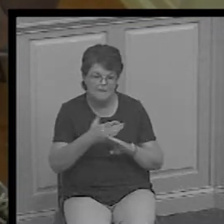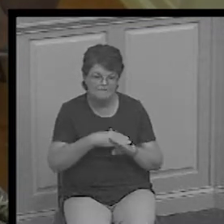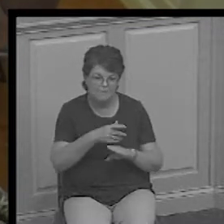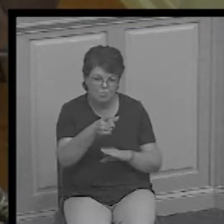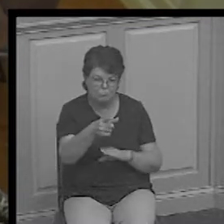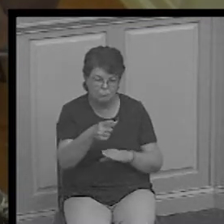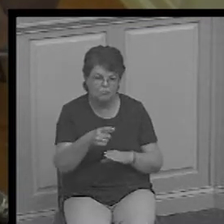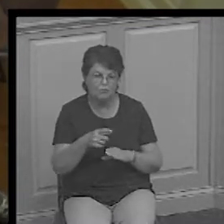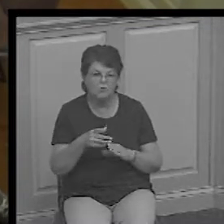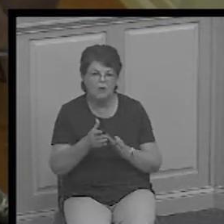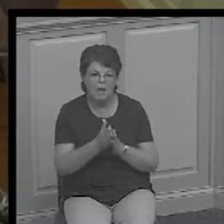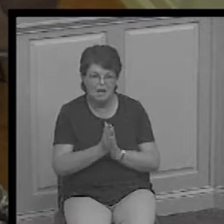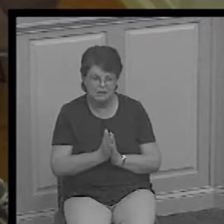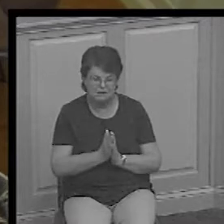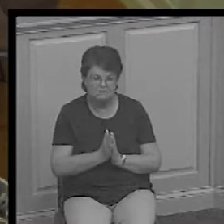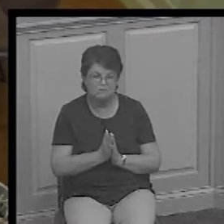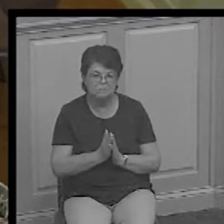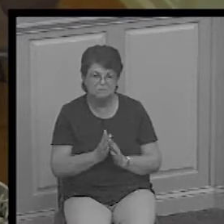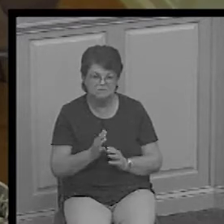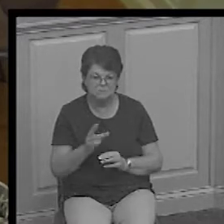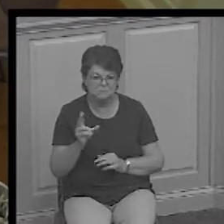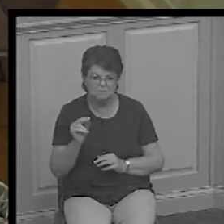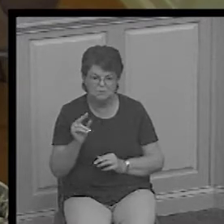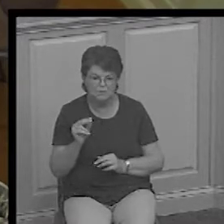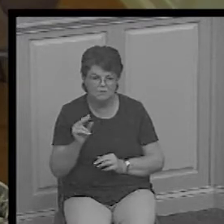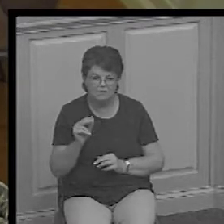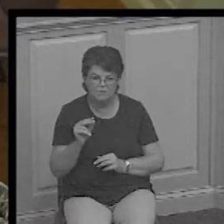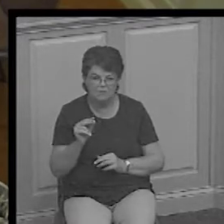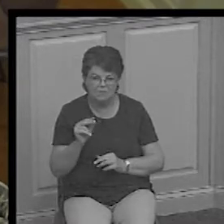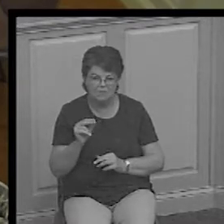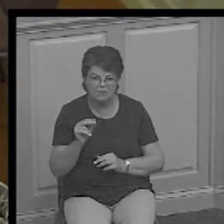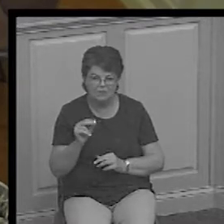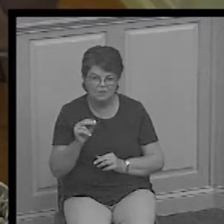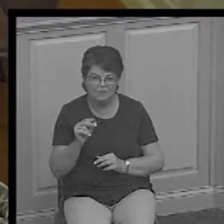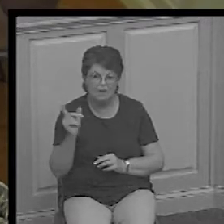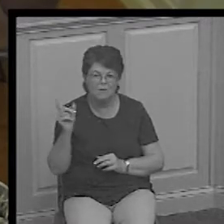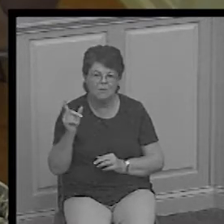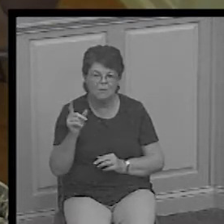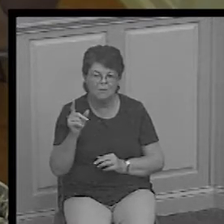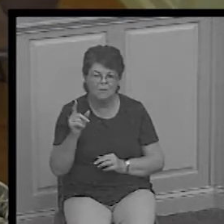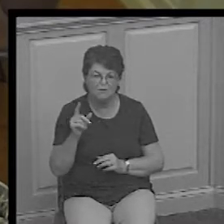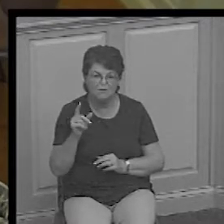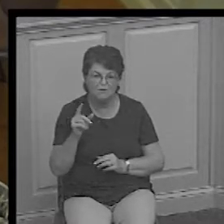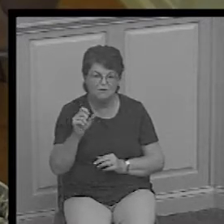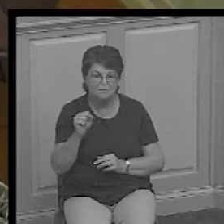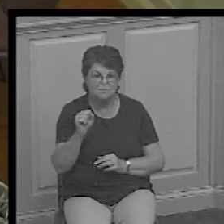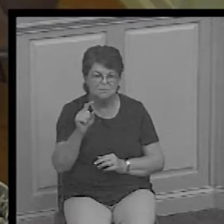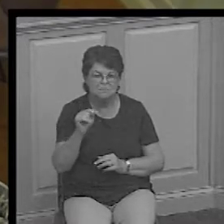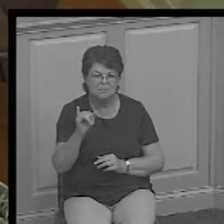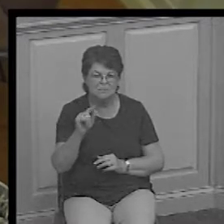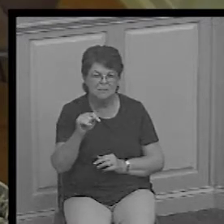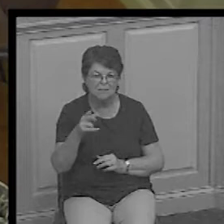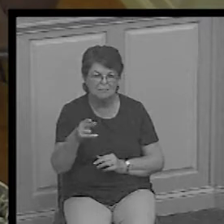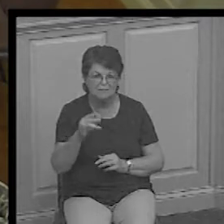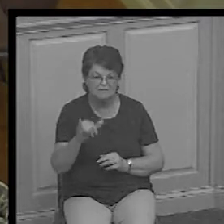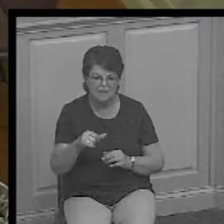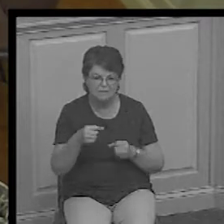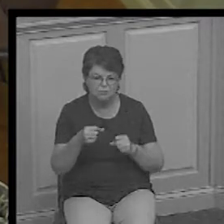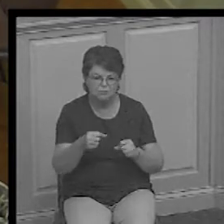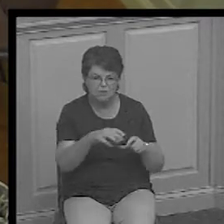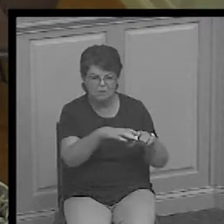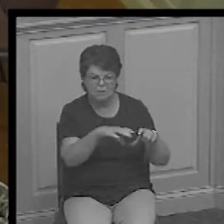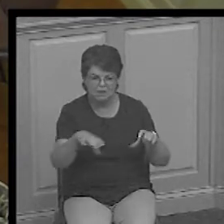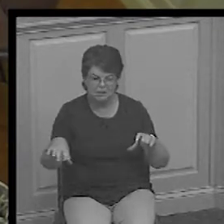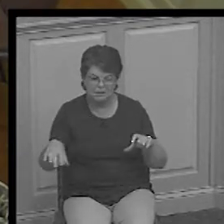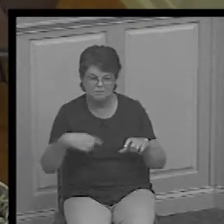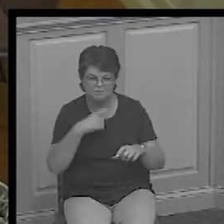asking, Probably the previous, yeah. no, I think it developer. was, yeah, it was Stiff, that strip, that came and said, we